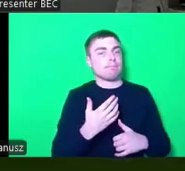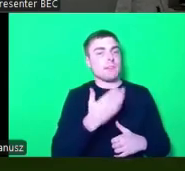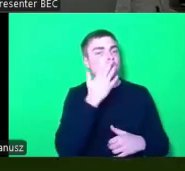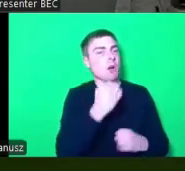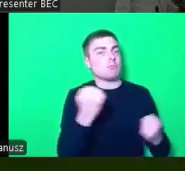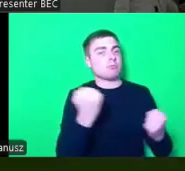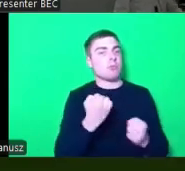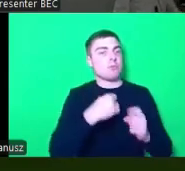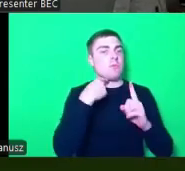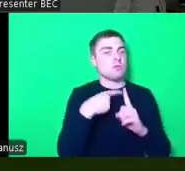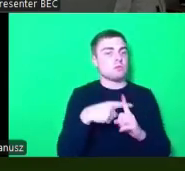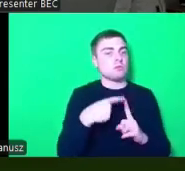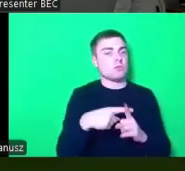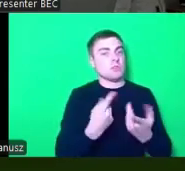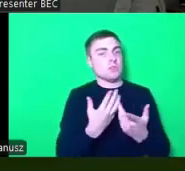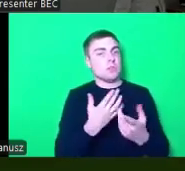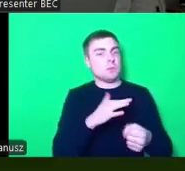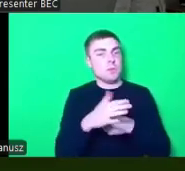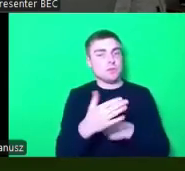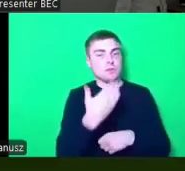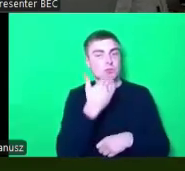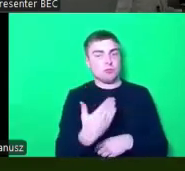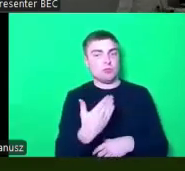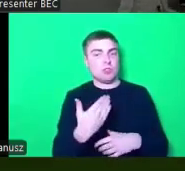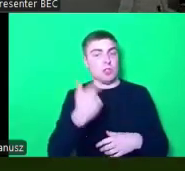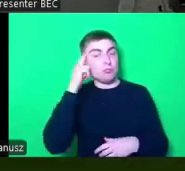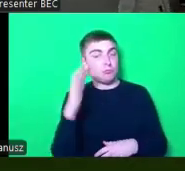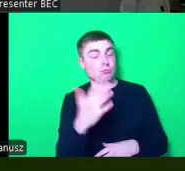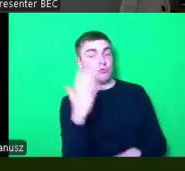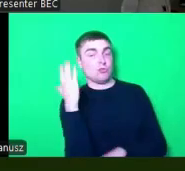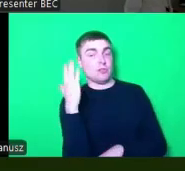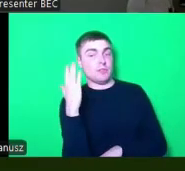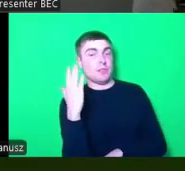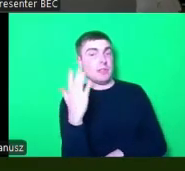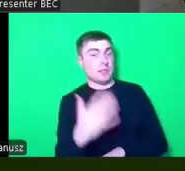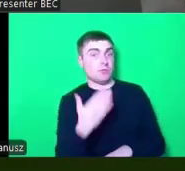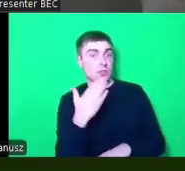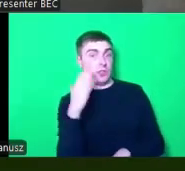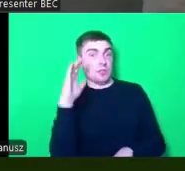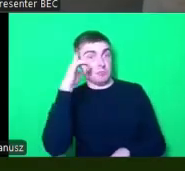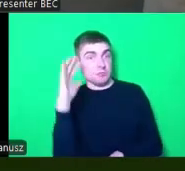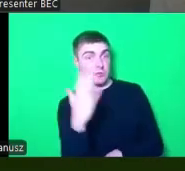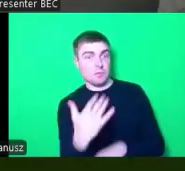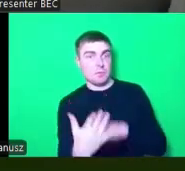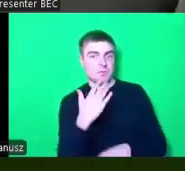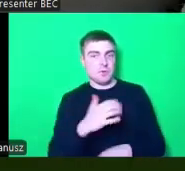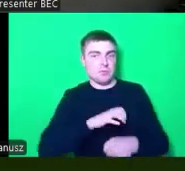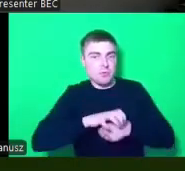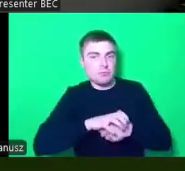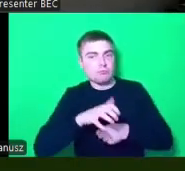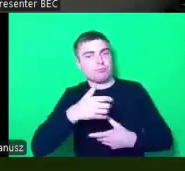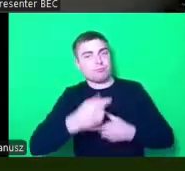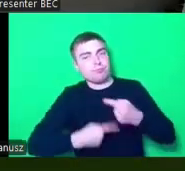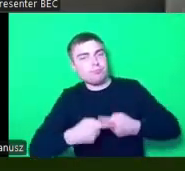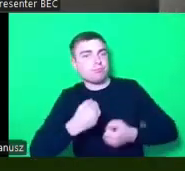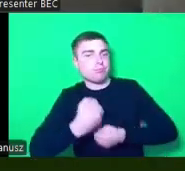tree diversity on productivity. But it has an asymptotic behavior, so yeah, you can add 2